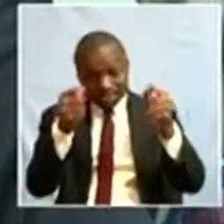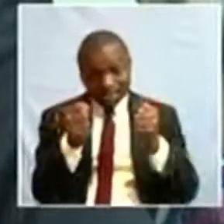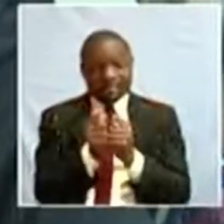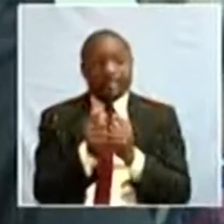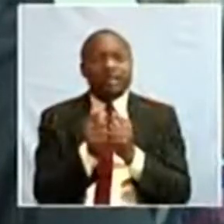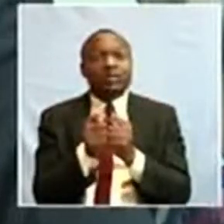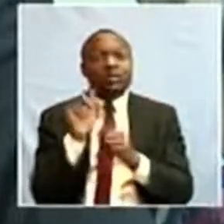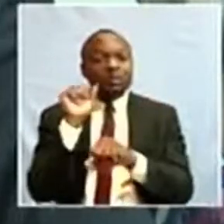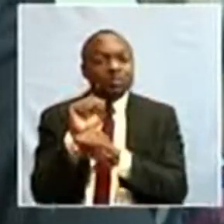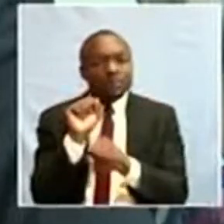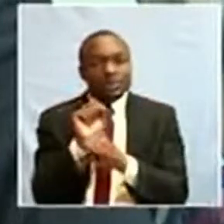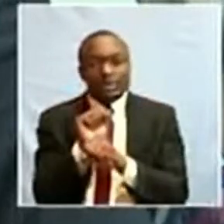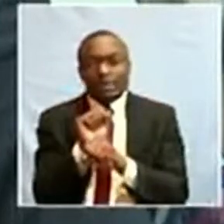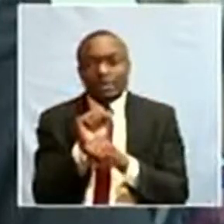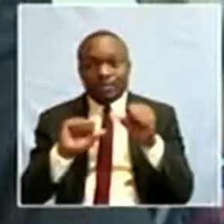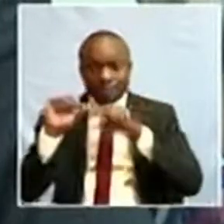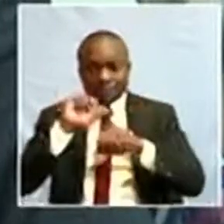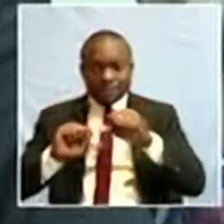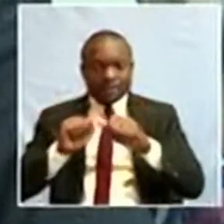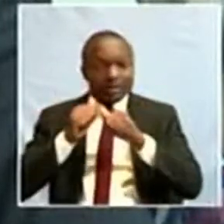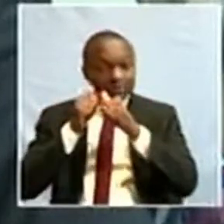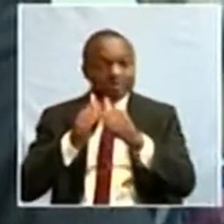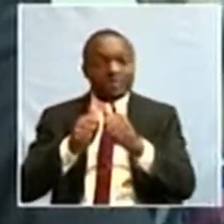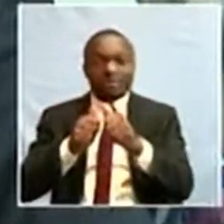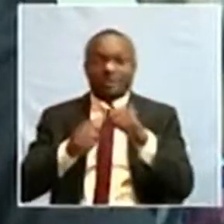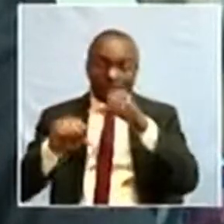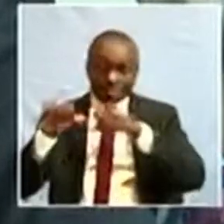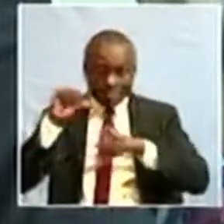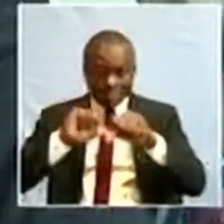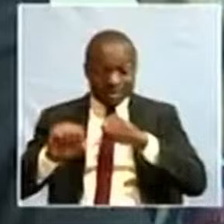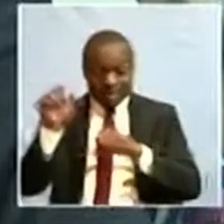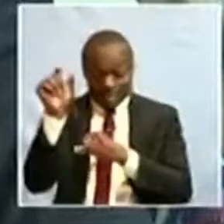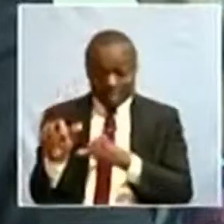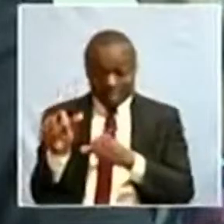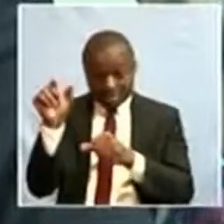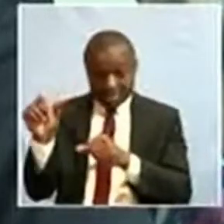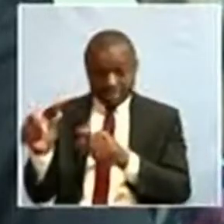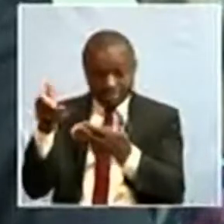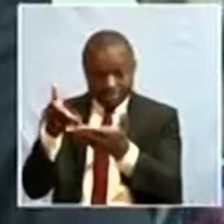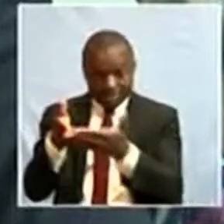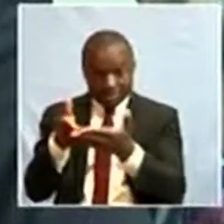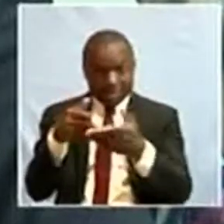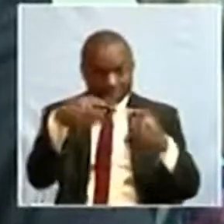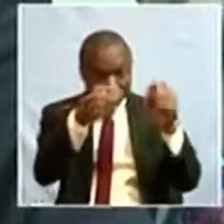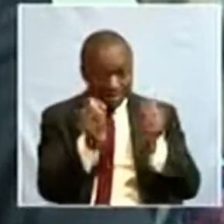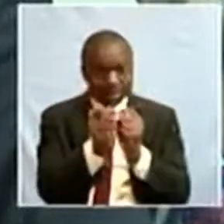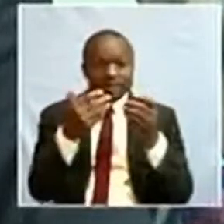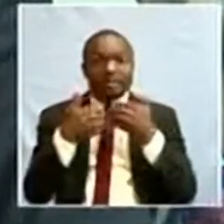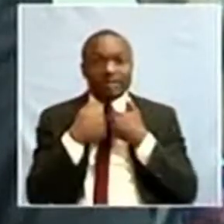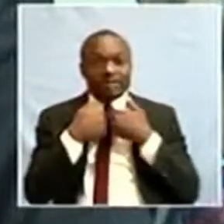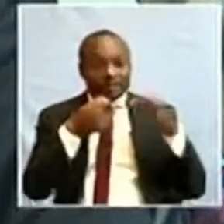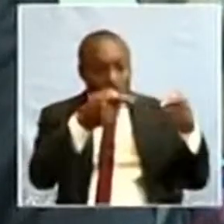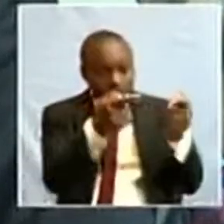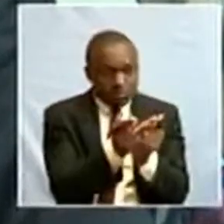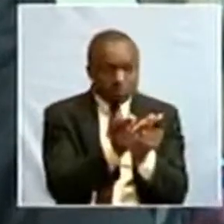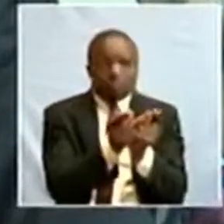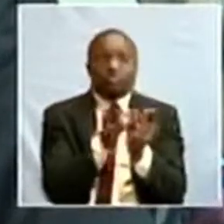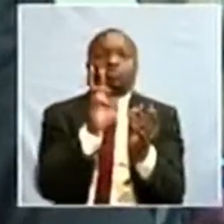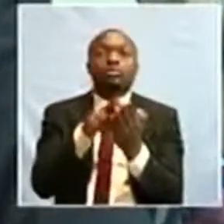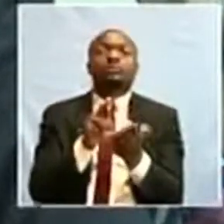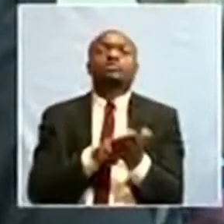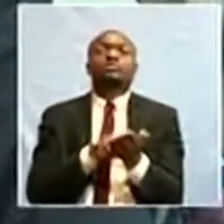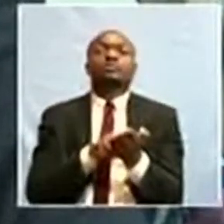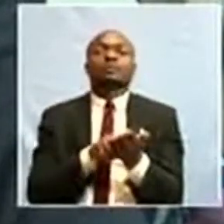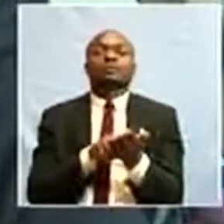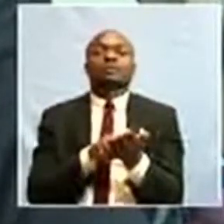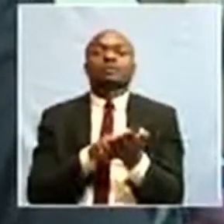like performance audits as well as compliance audits. So each of these types of audits, they have a set of standards, and then there are